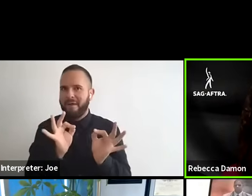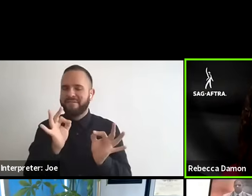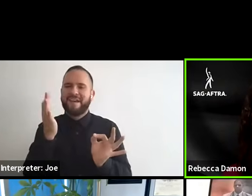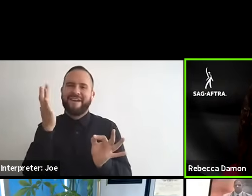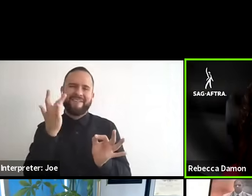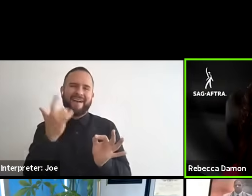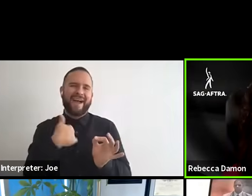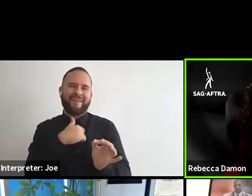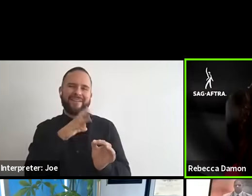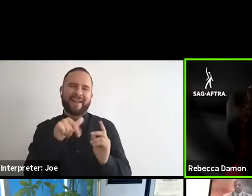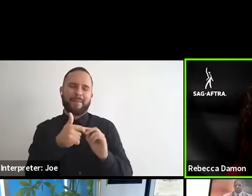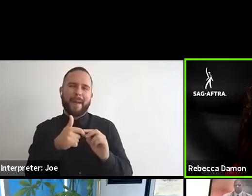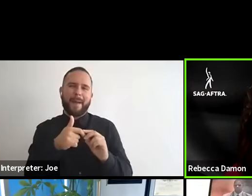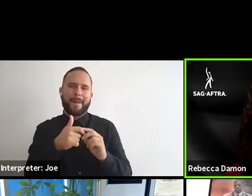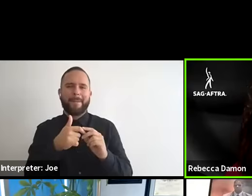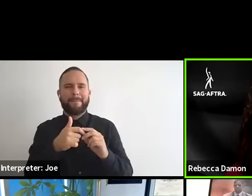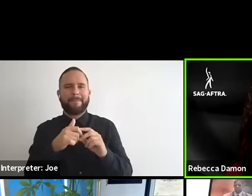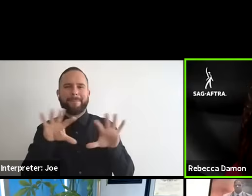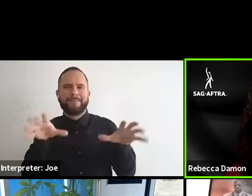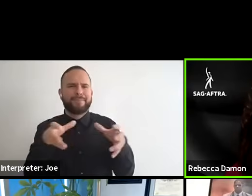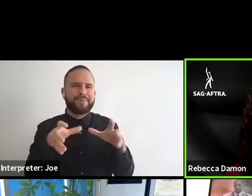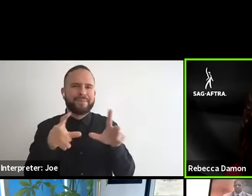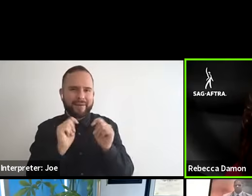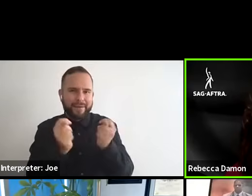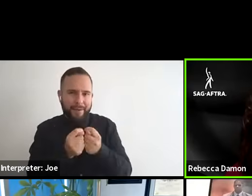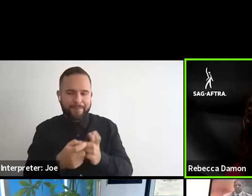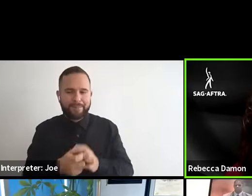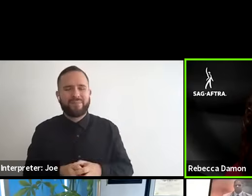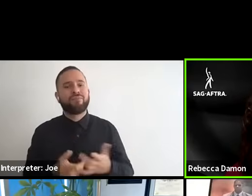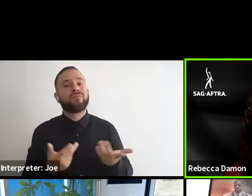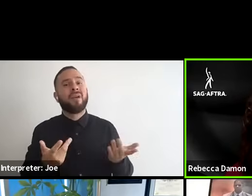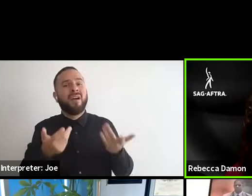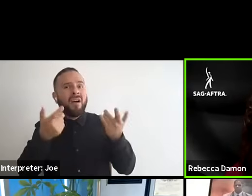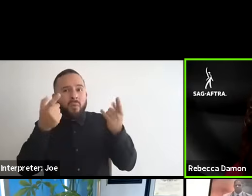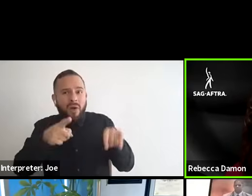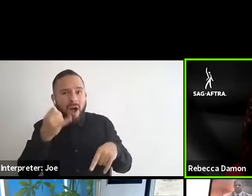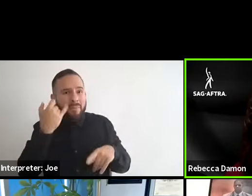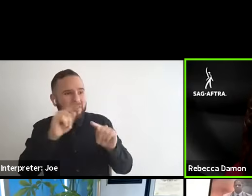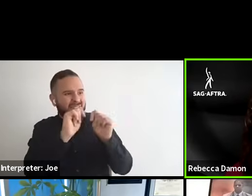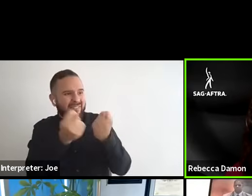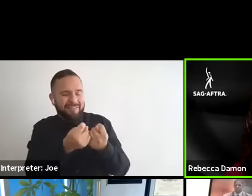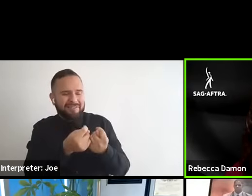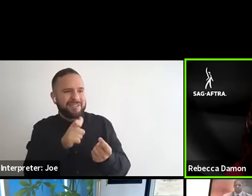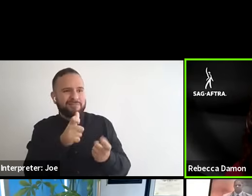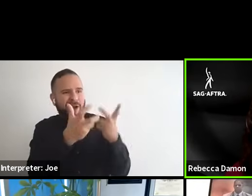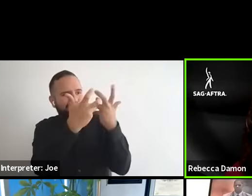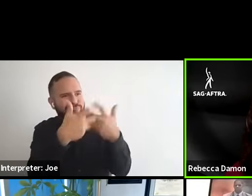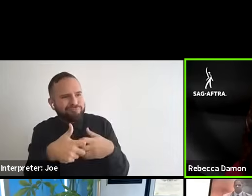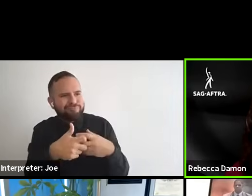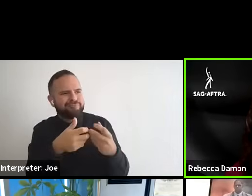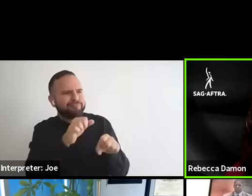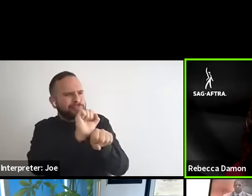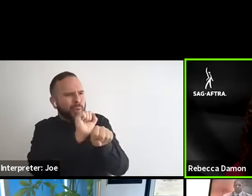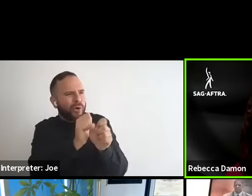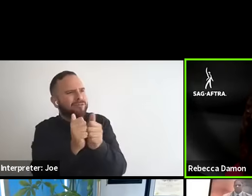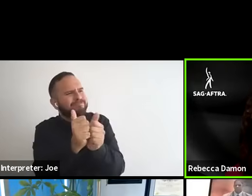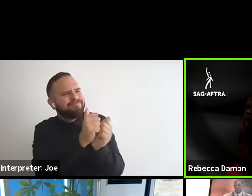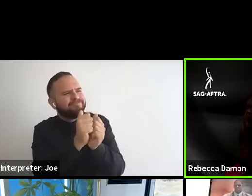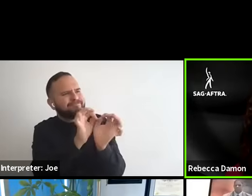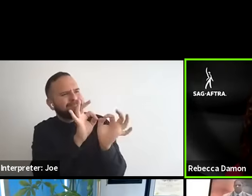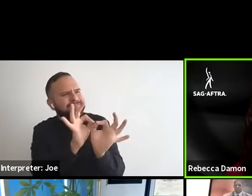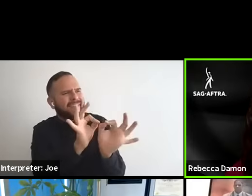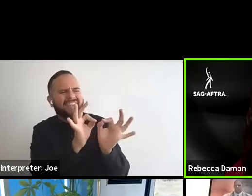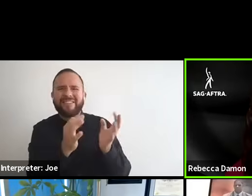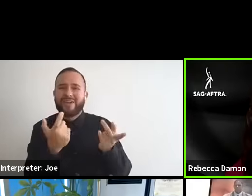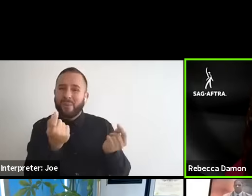building a team, what if your team doesn't work super well together? Are there things you can do sort of as the center of that team